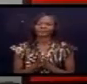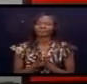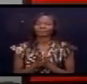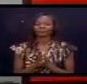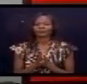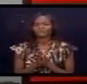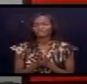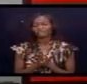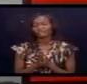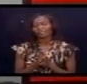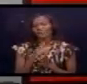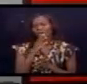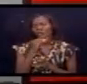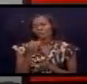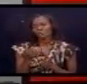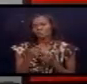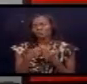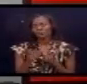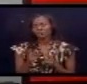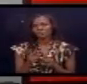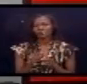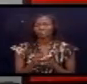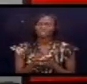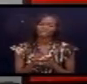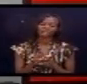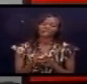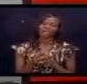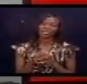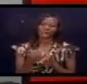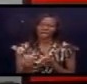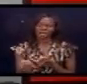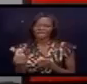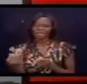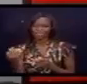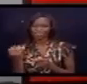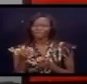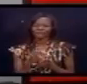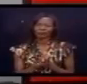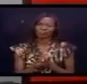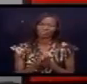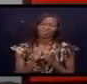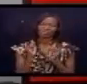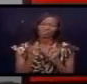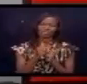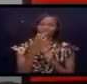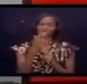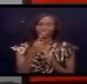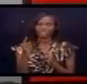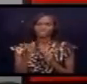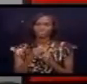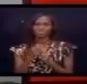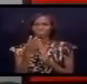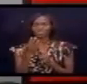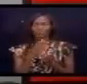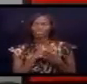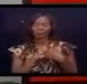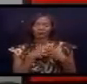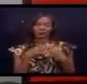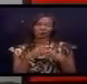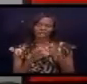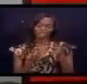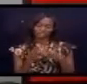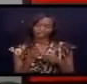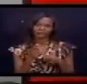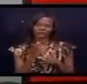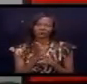Boys and young men aged between 15 and 24 have been more receptive to circumcision than older men. Population